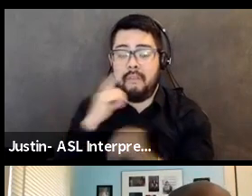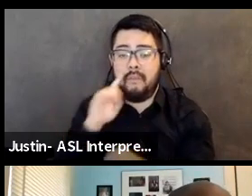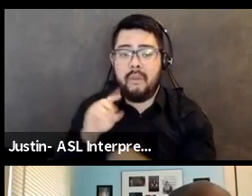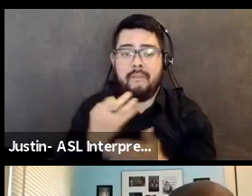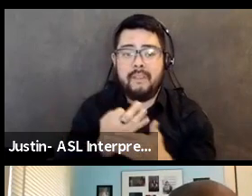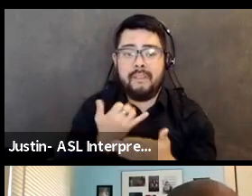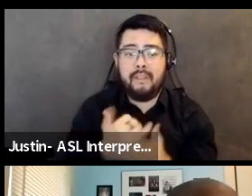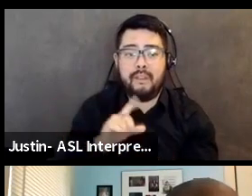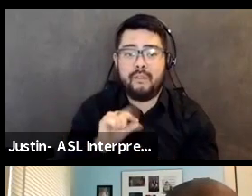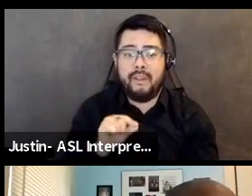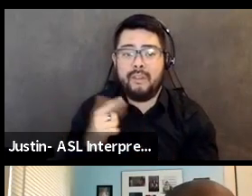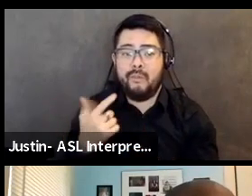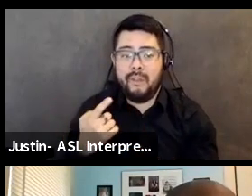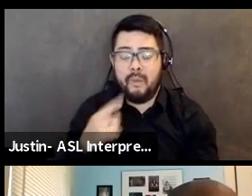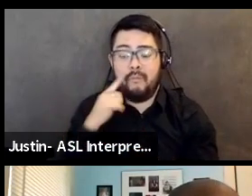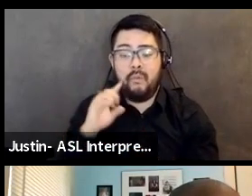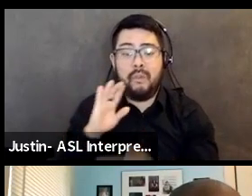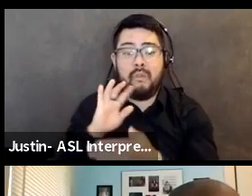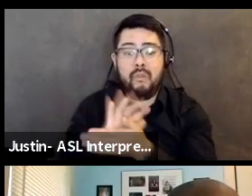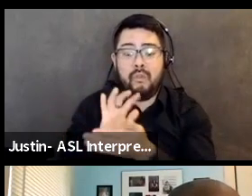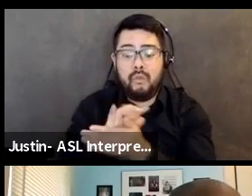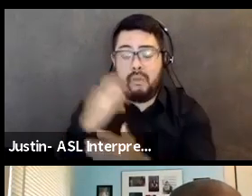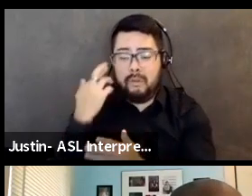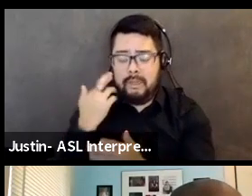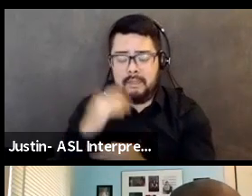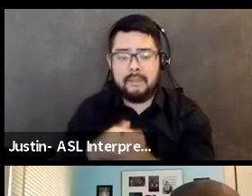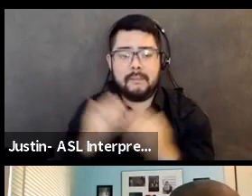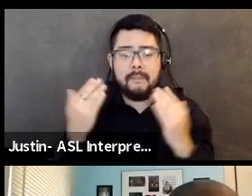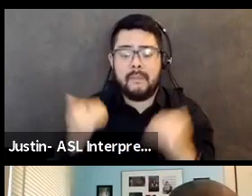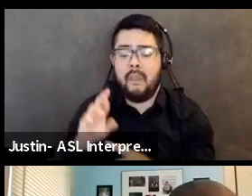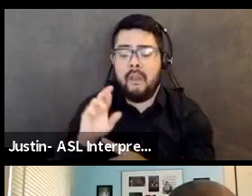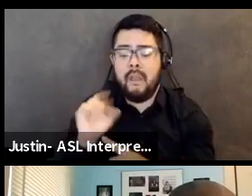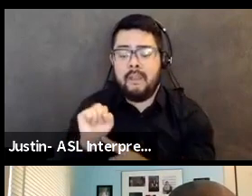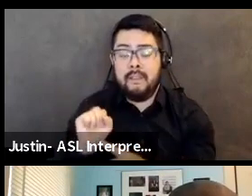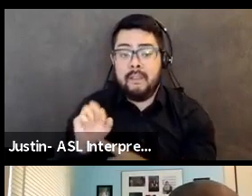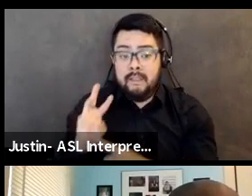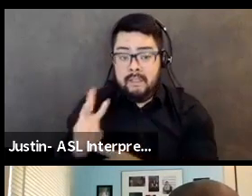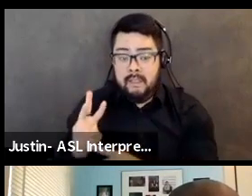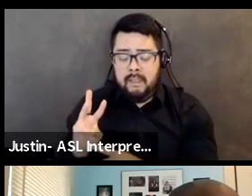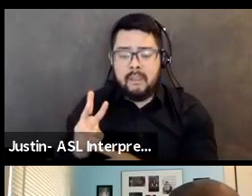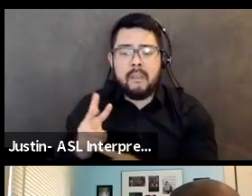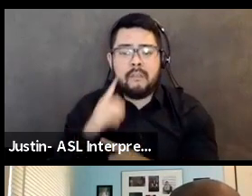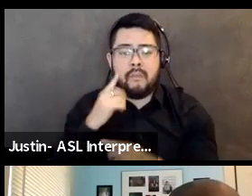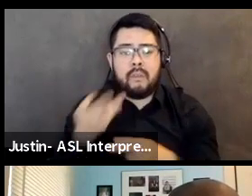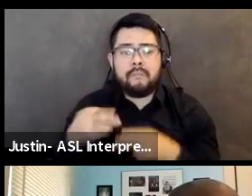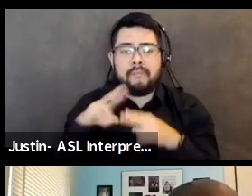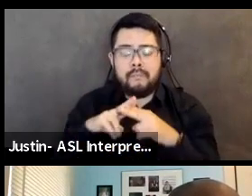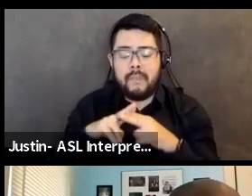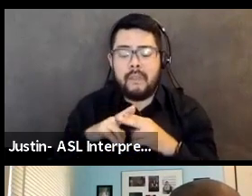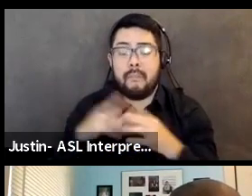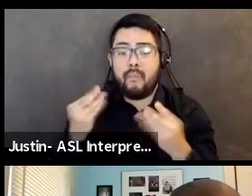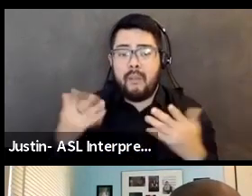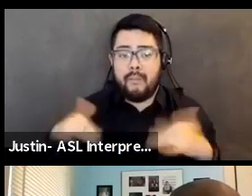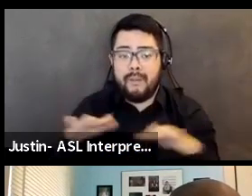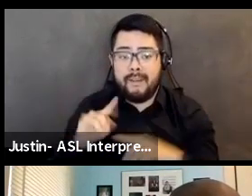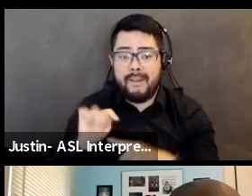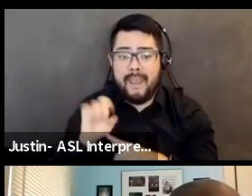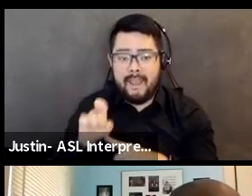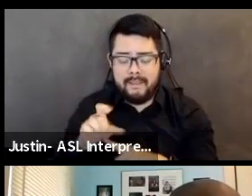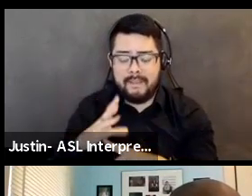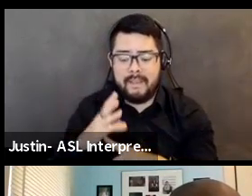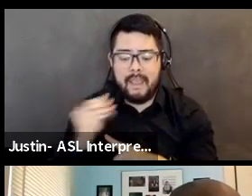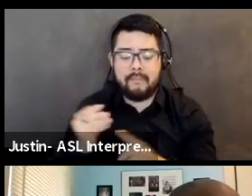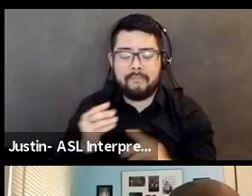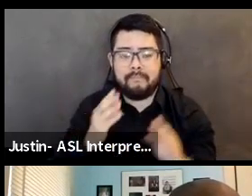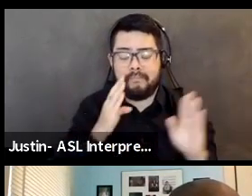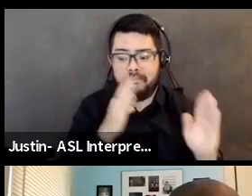for school purposes rs-6 is the resolution levying property taxes and authorizing and directing the